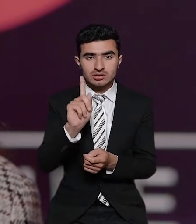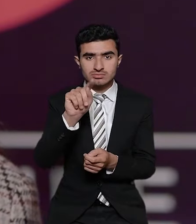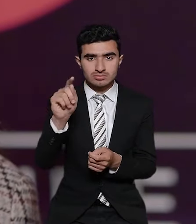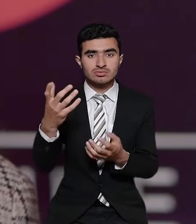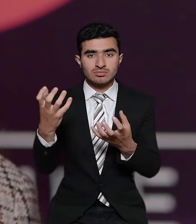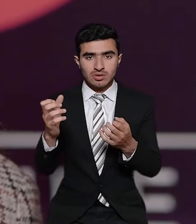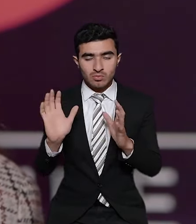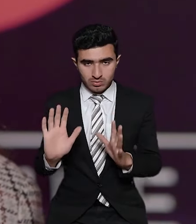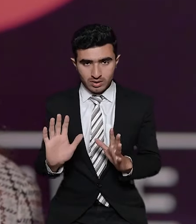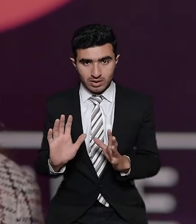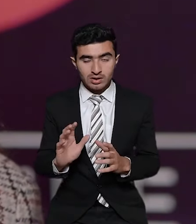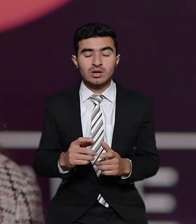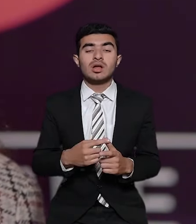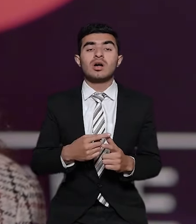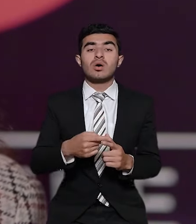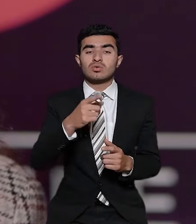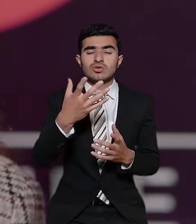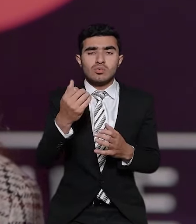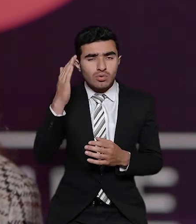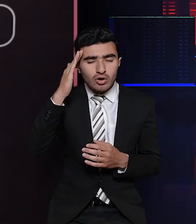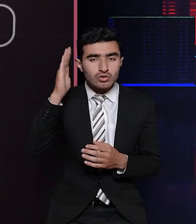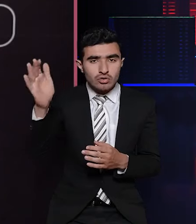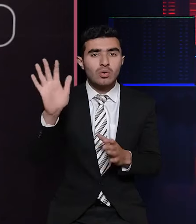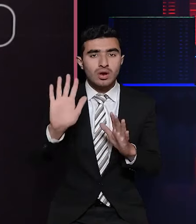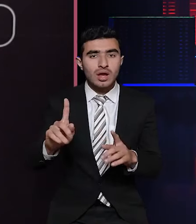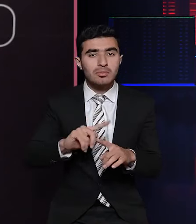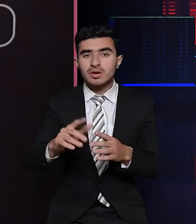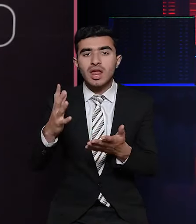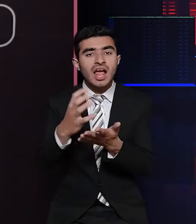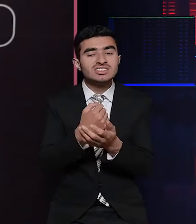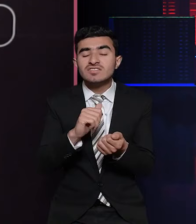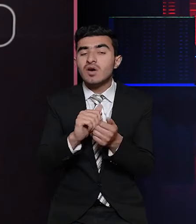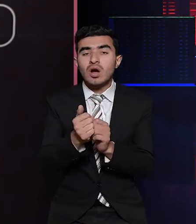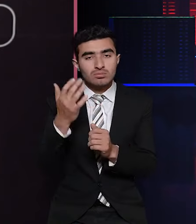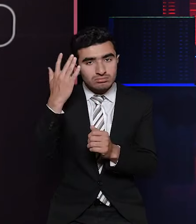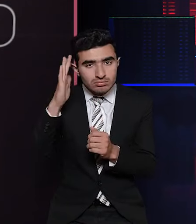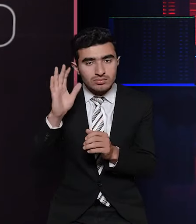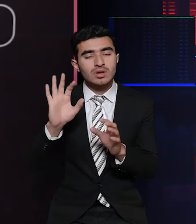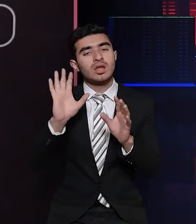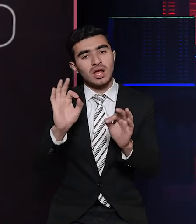about achieving those goals. Hamare jo